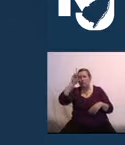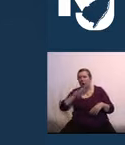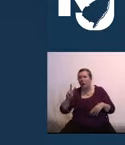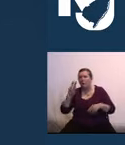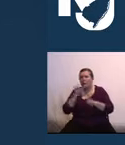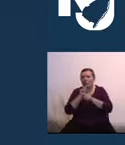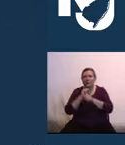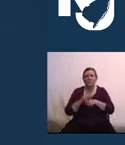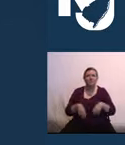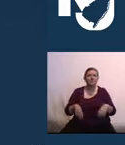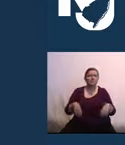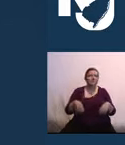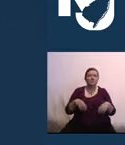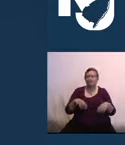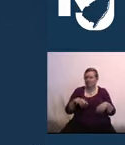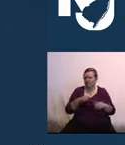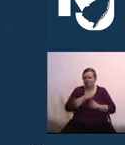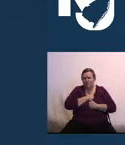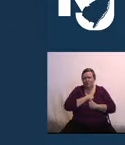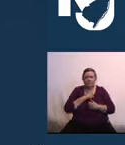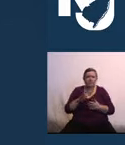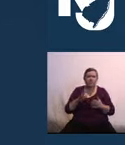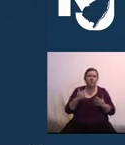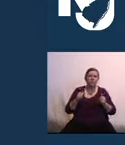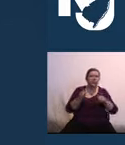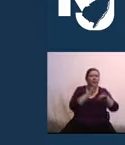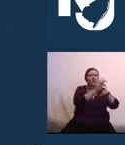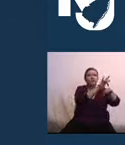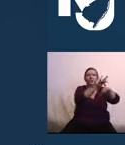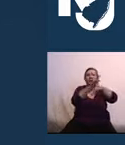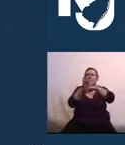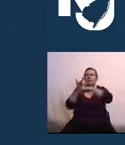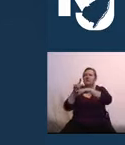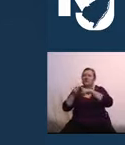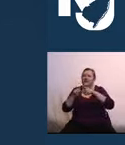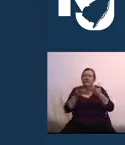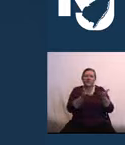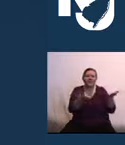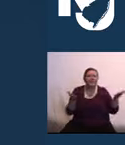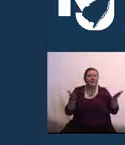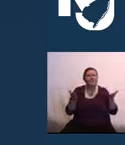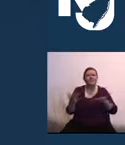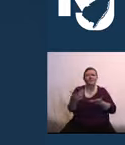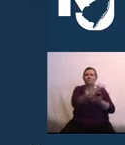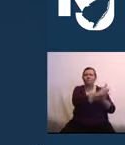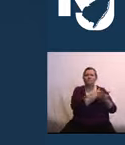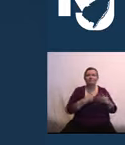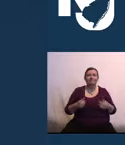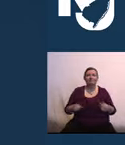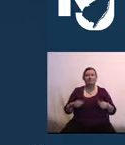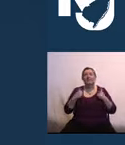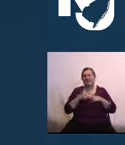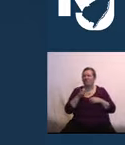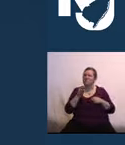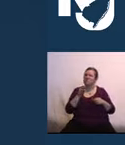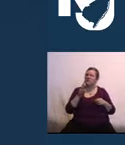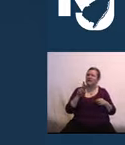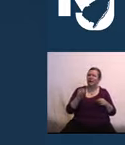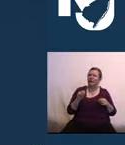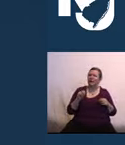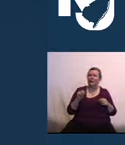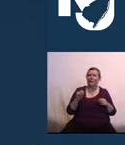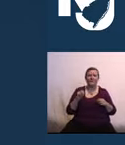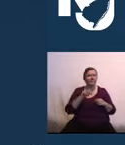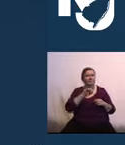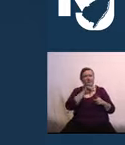hobbies and collections and tried his hand at many things. And even though he called Morristown home, his favorite place in